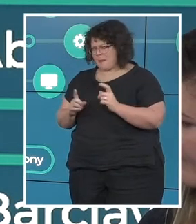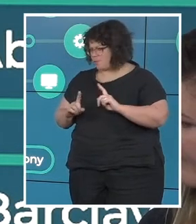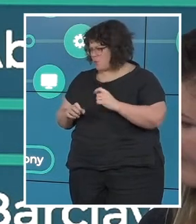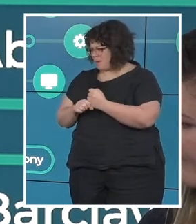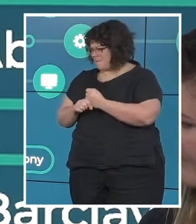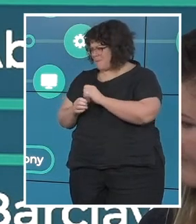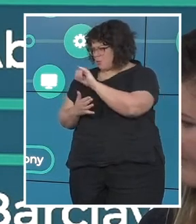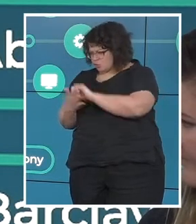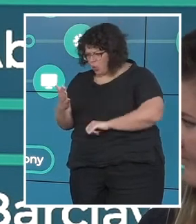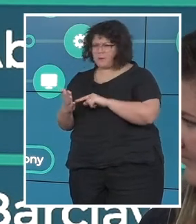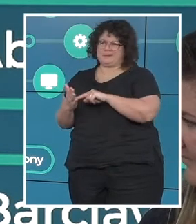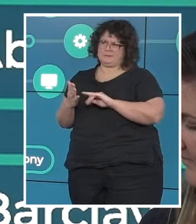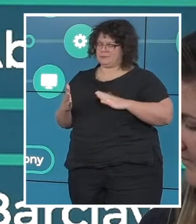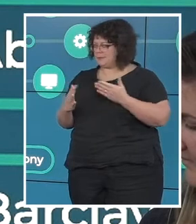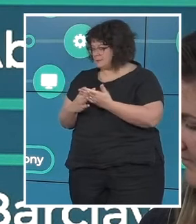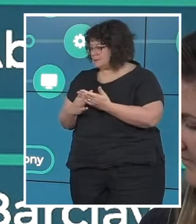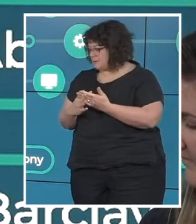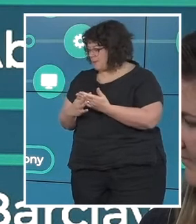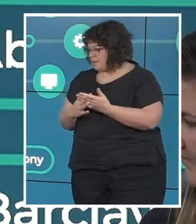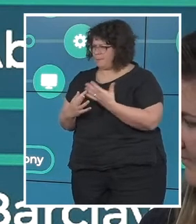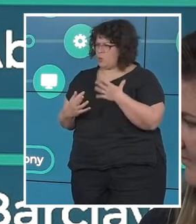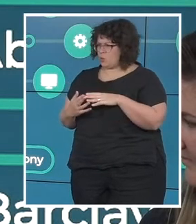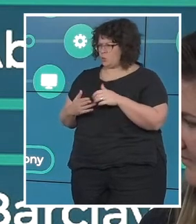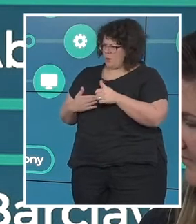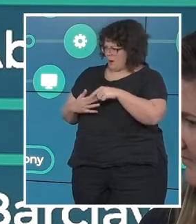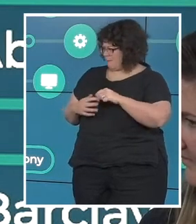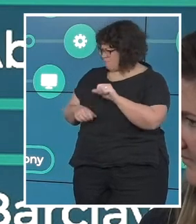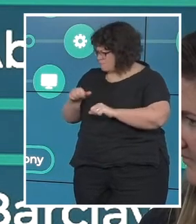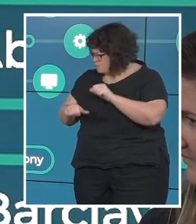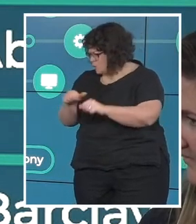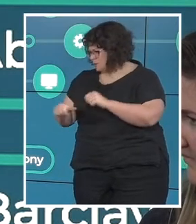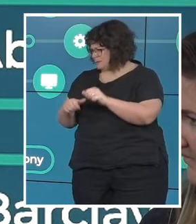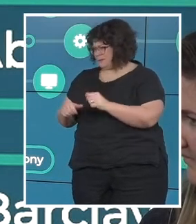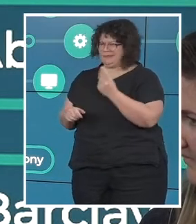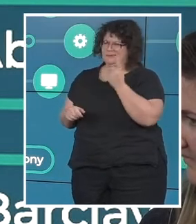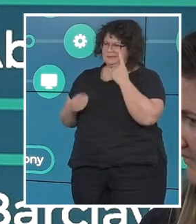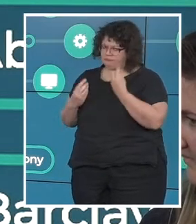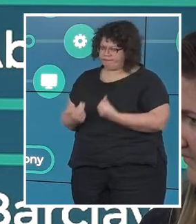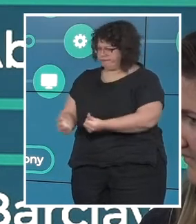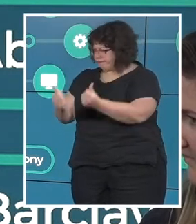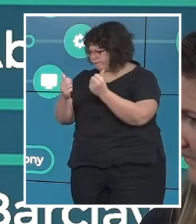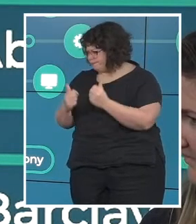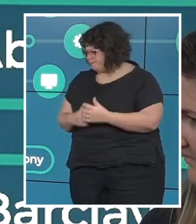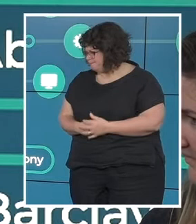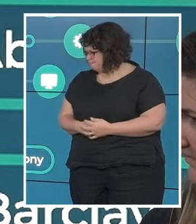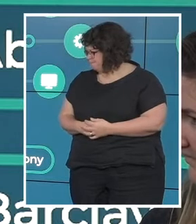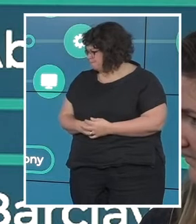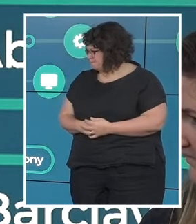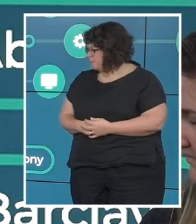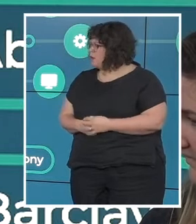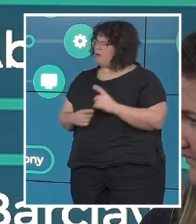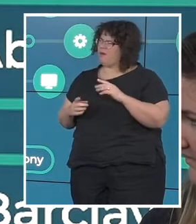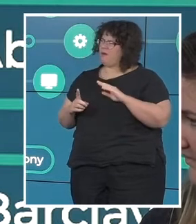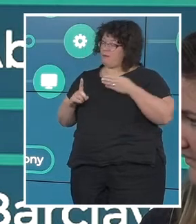So for the purposes of this session, which is about accessible content, I wanted to share some thoughts on what